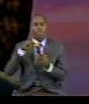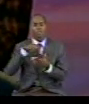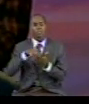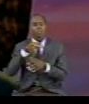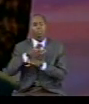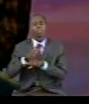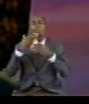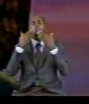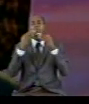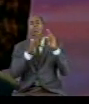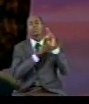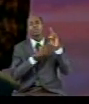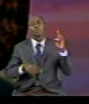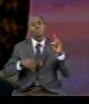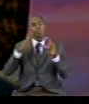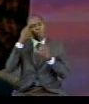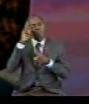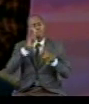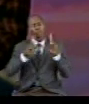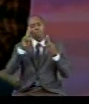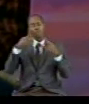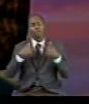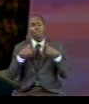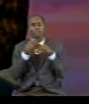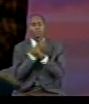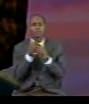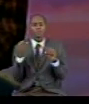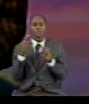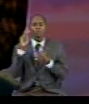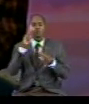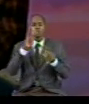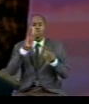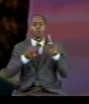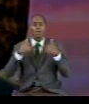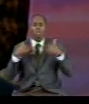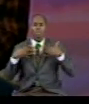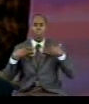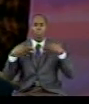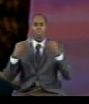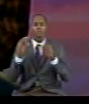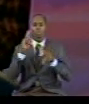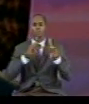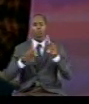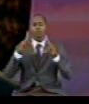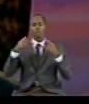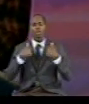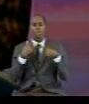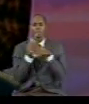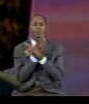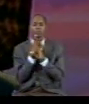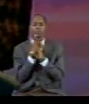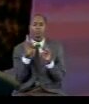for the people you saved, the people you healed, the people you delivered,